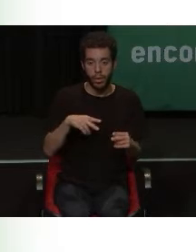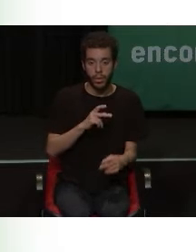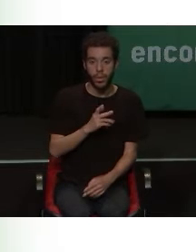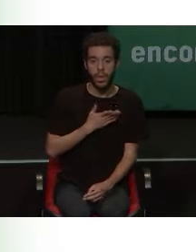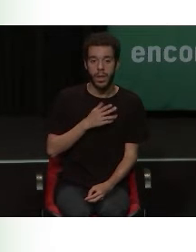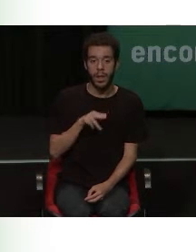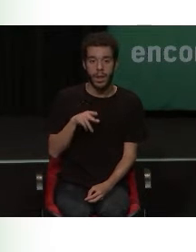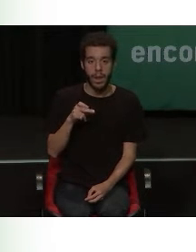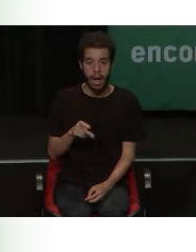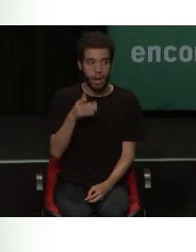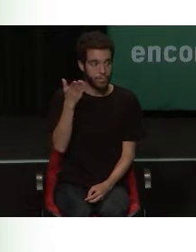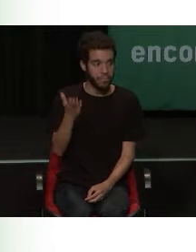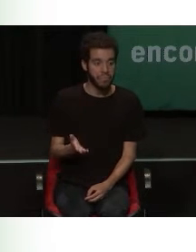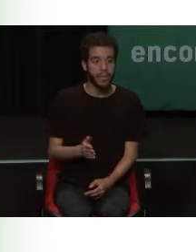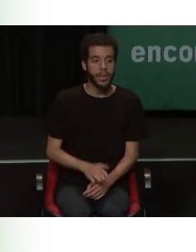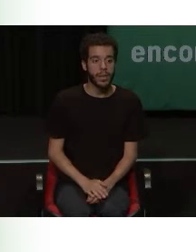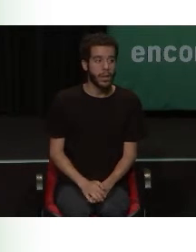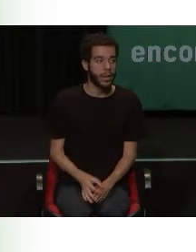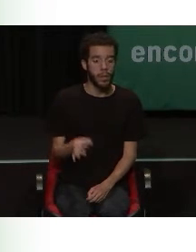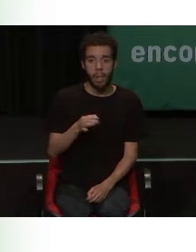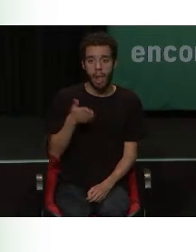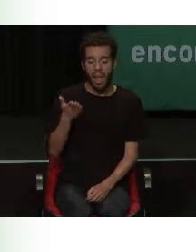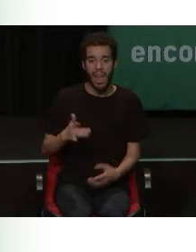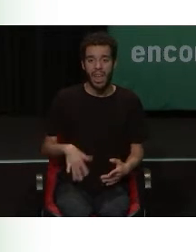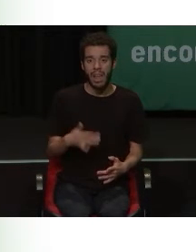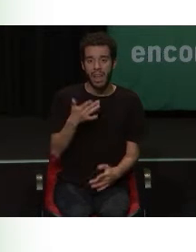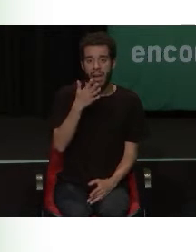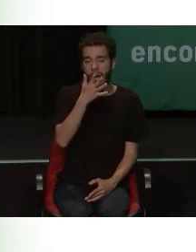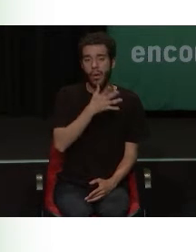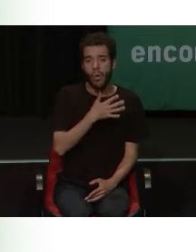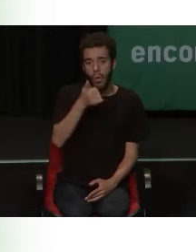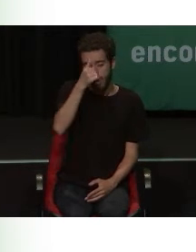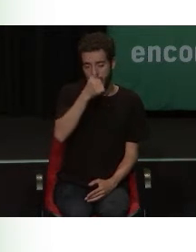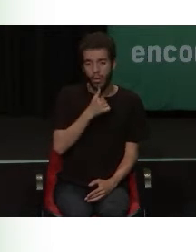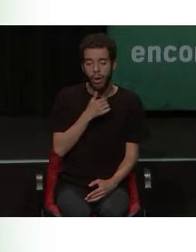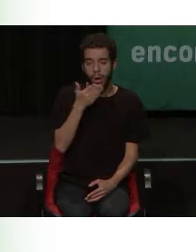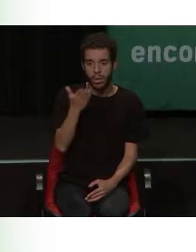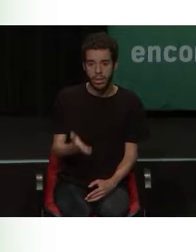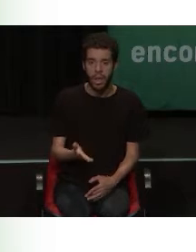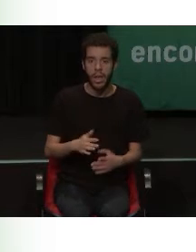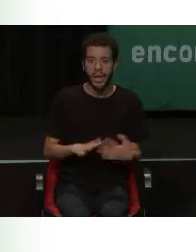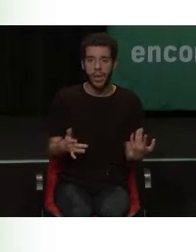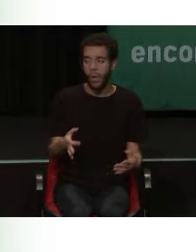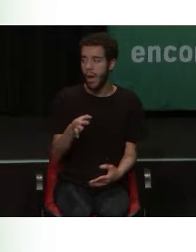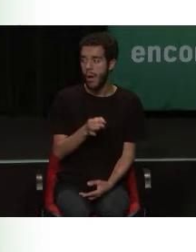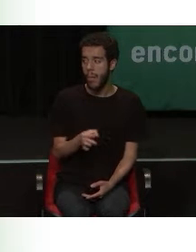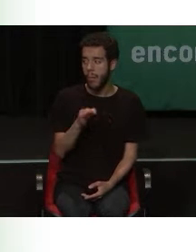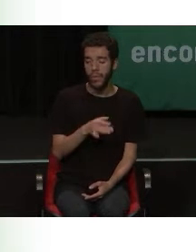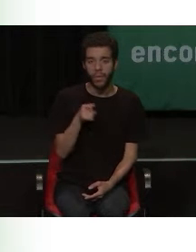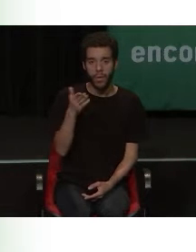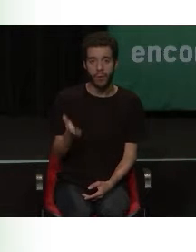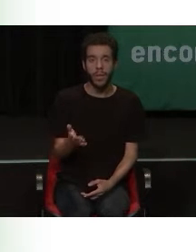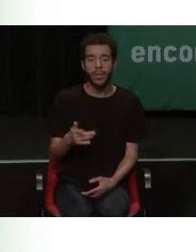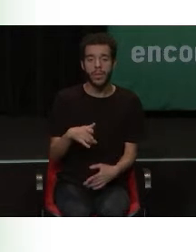which is vehiculated in this. In pink, the plasmodium